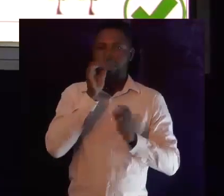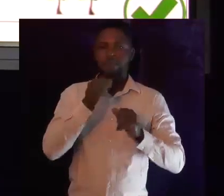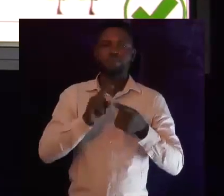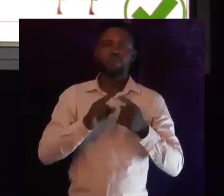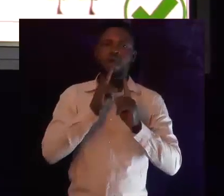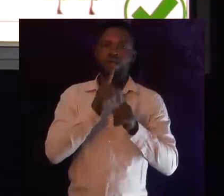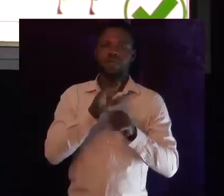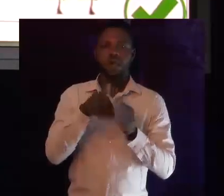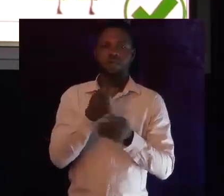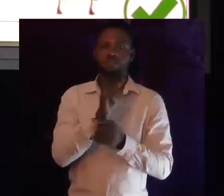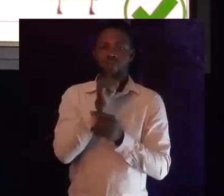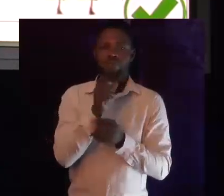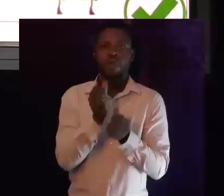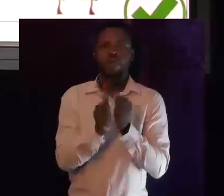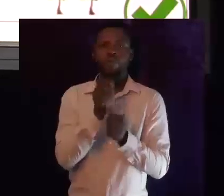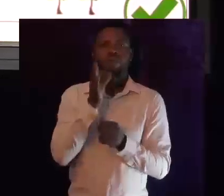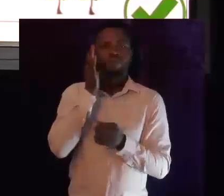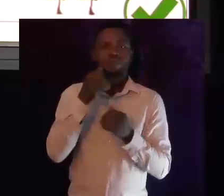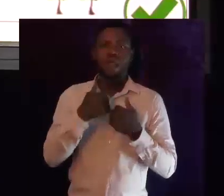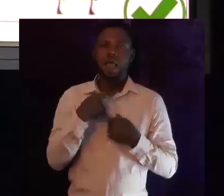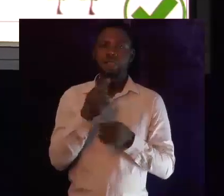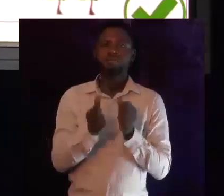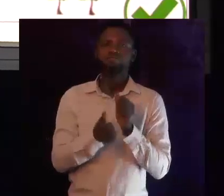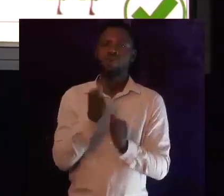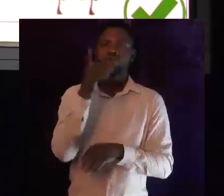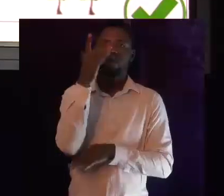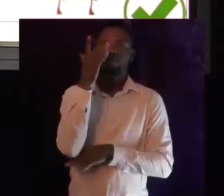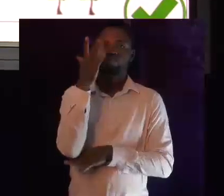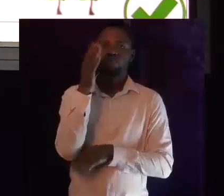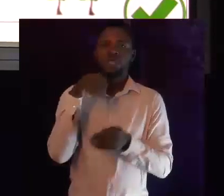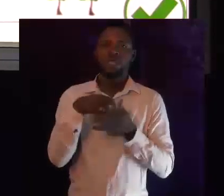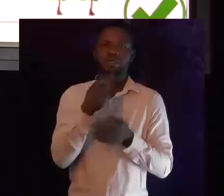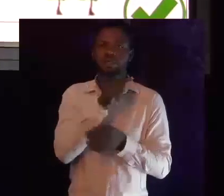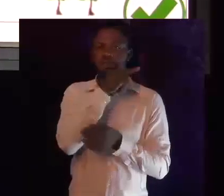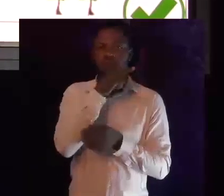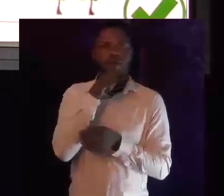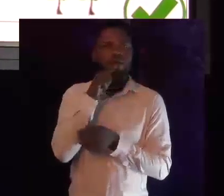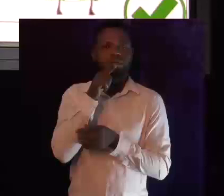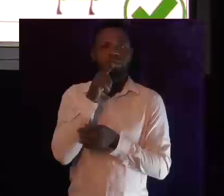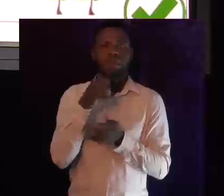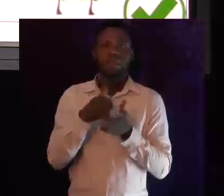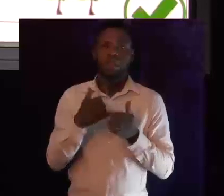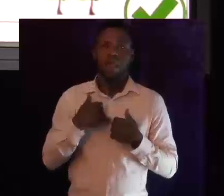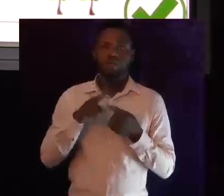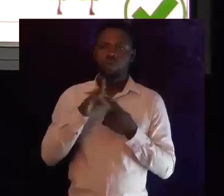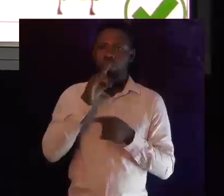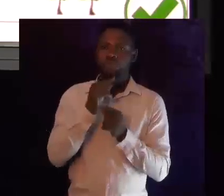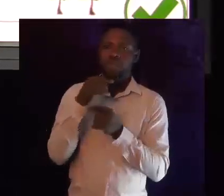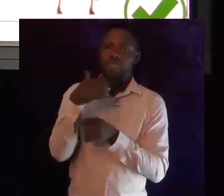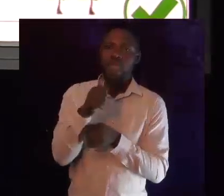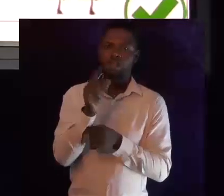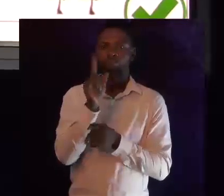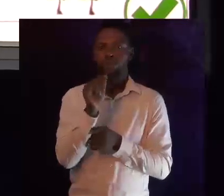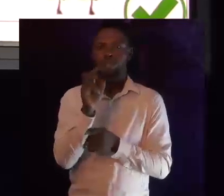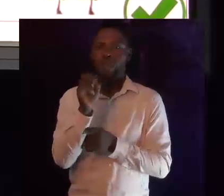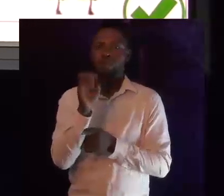be able to answer any question. So let's go. Which fruit has the most trees in the garden? This has to be it.